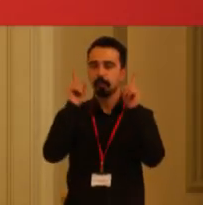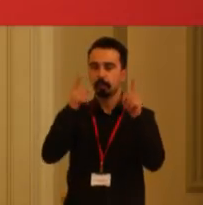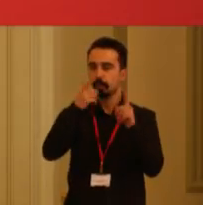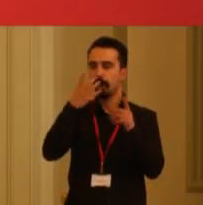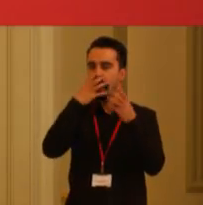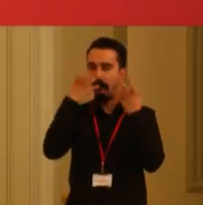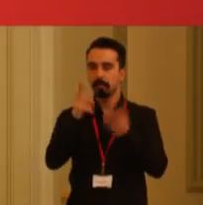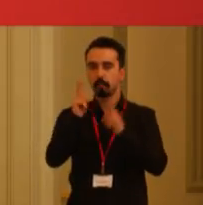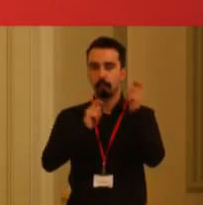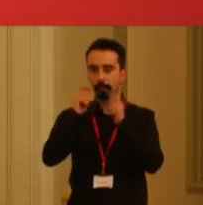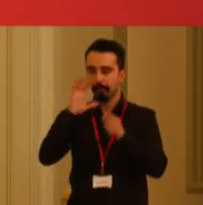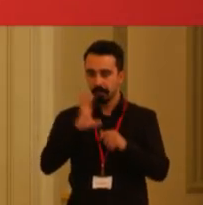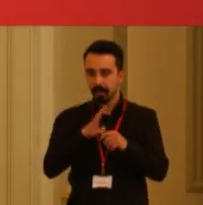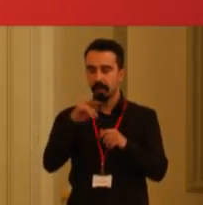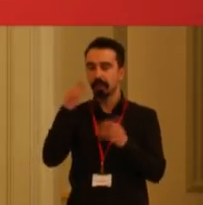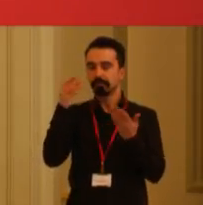is still an excuse for